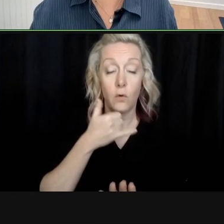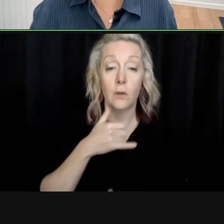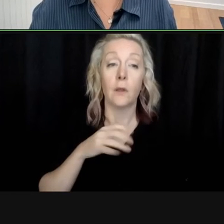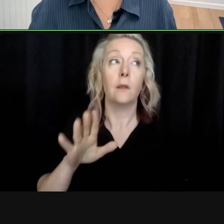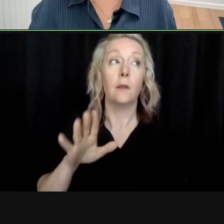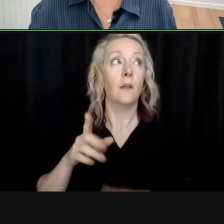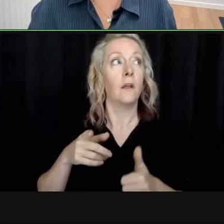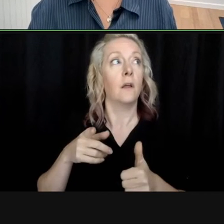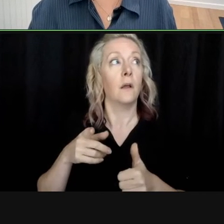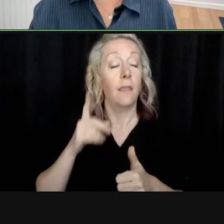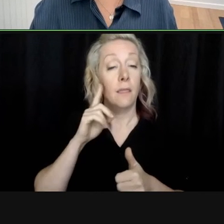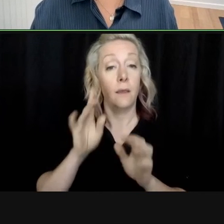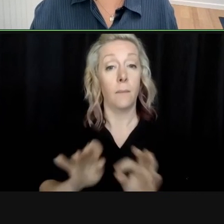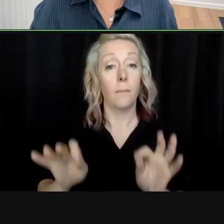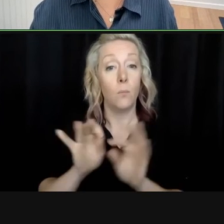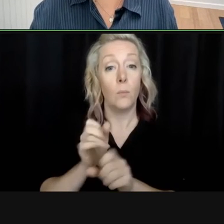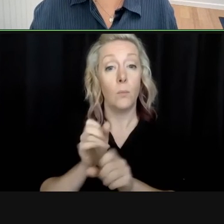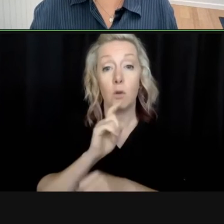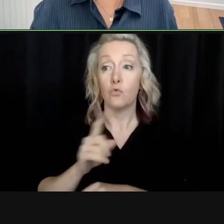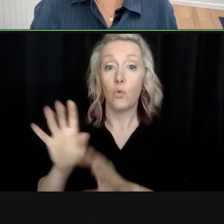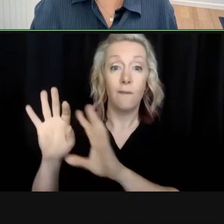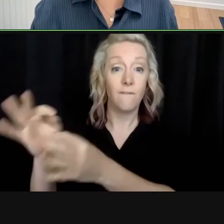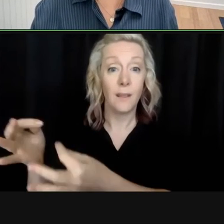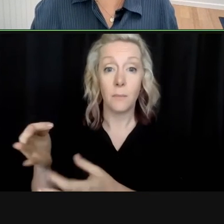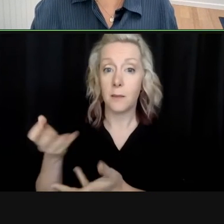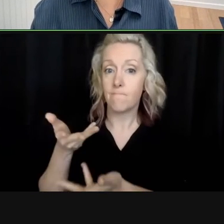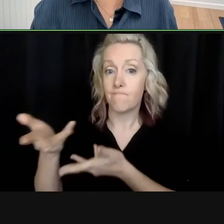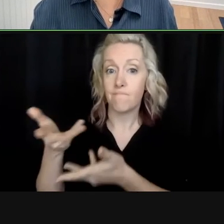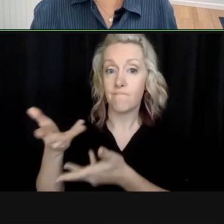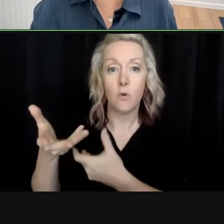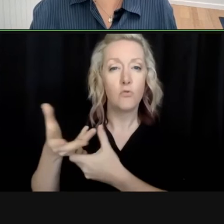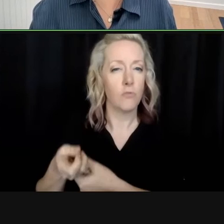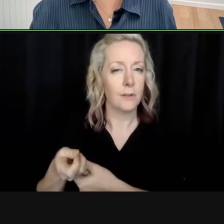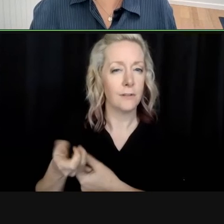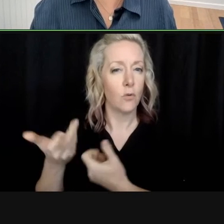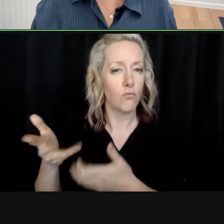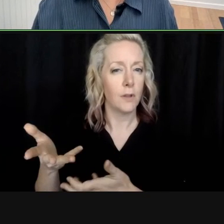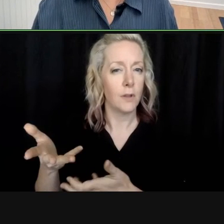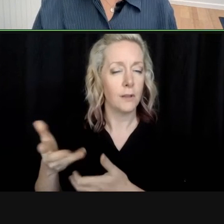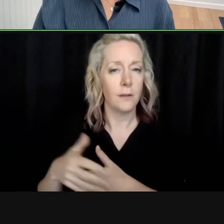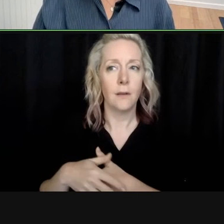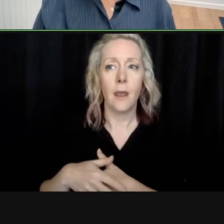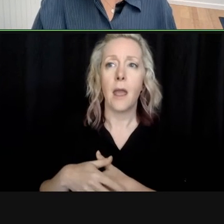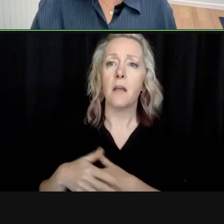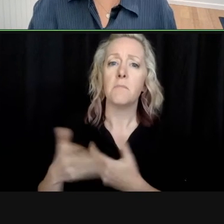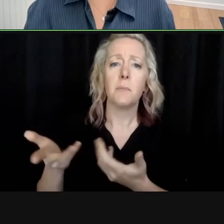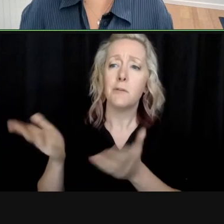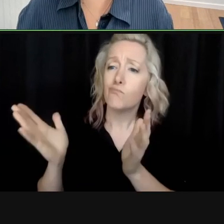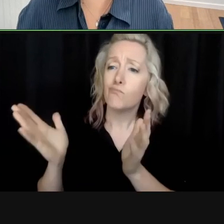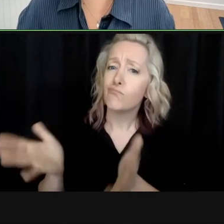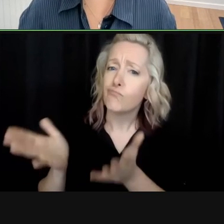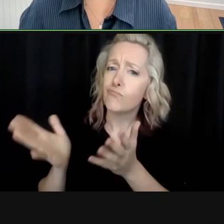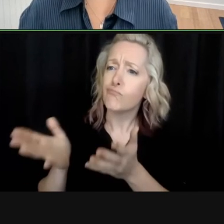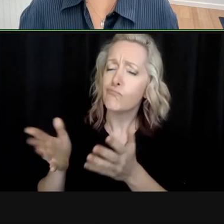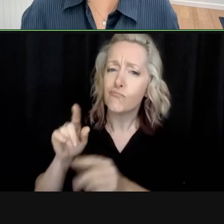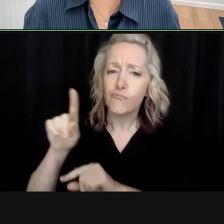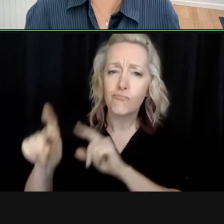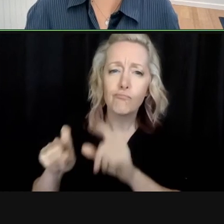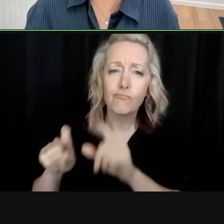a trusted relationship with the family and just have a conversation where you can help to better understand